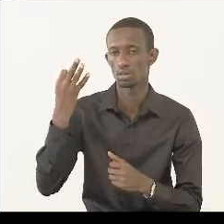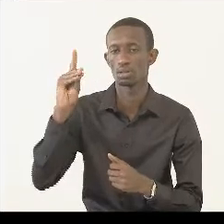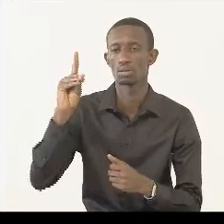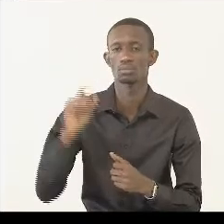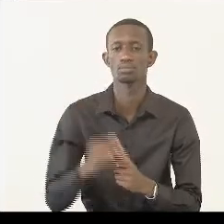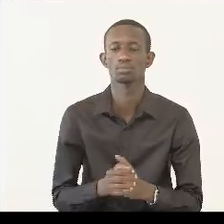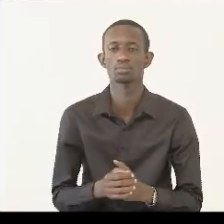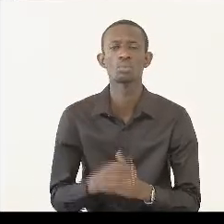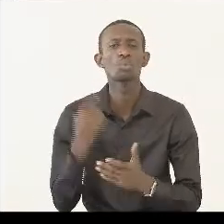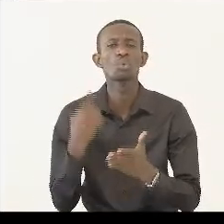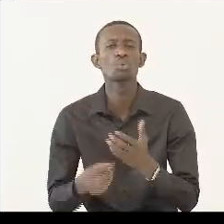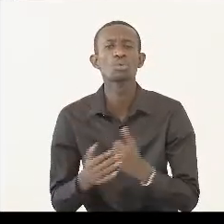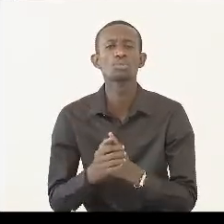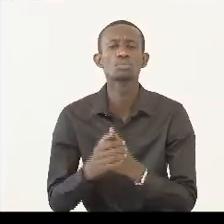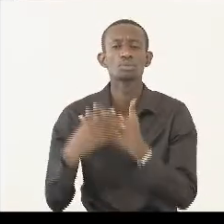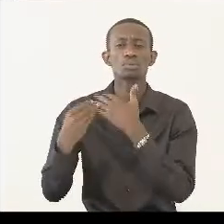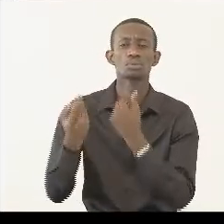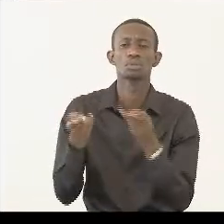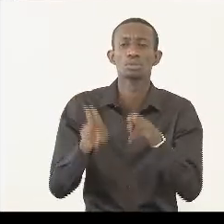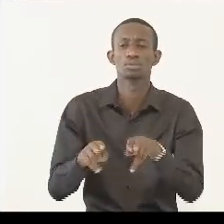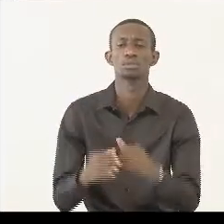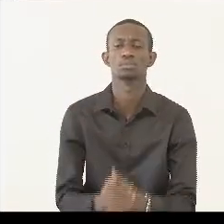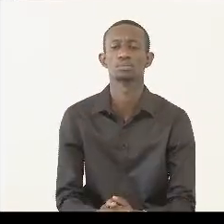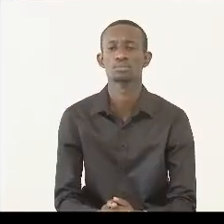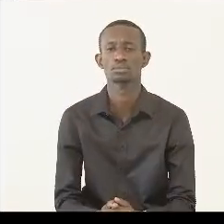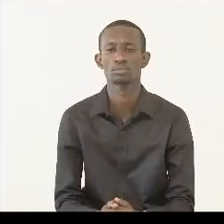what actually happens.